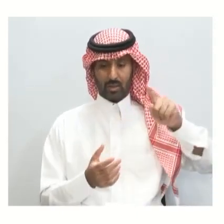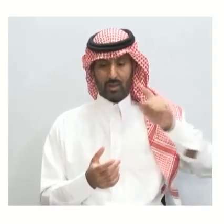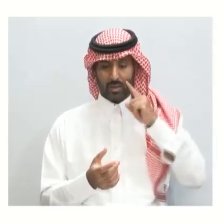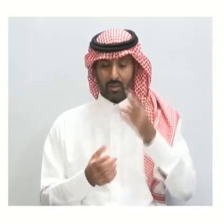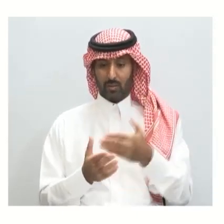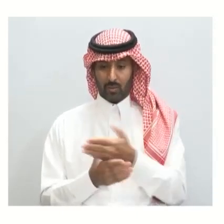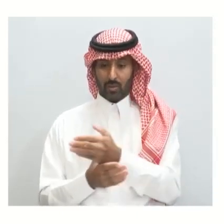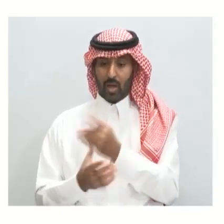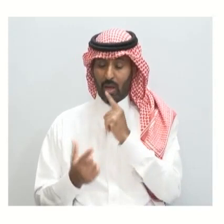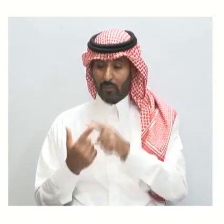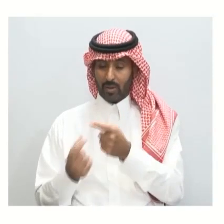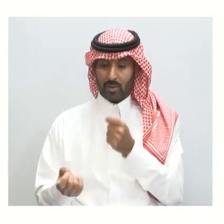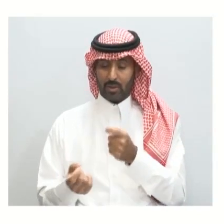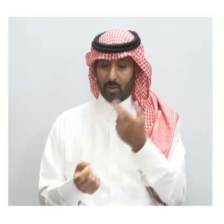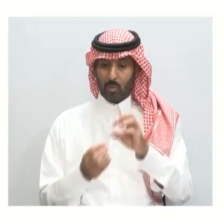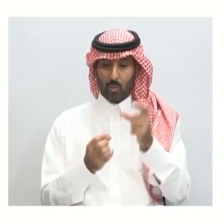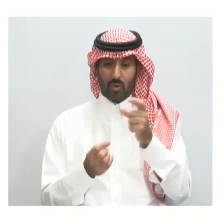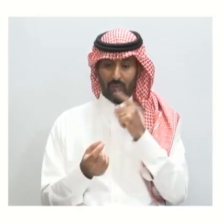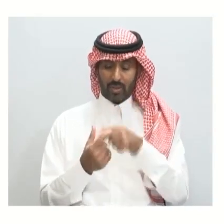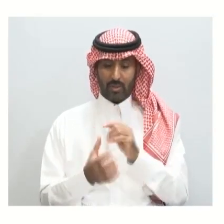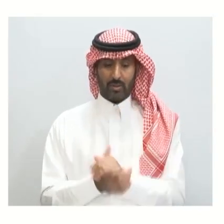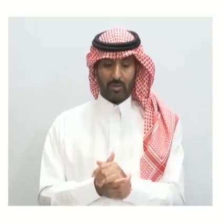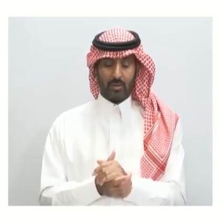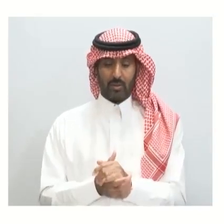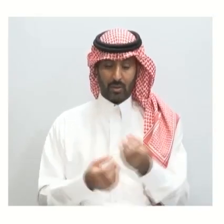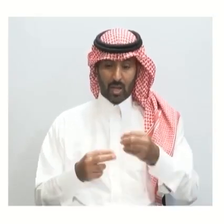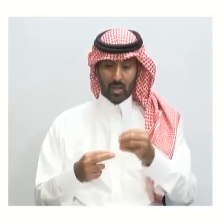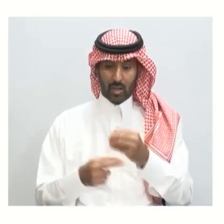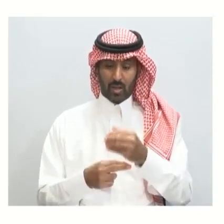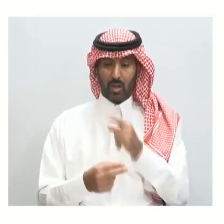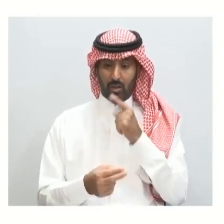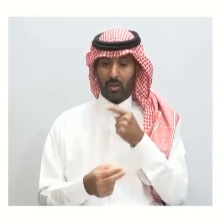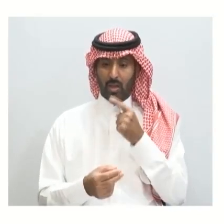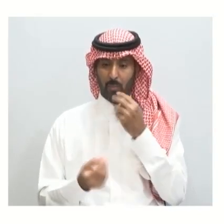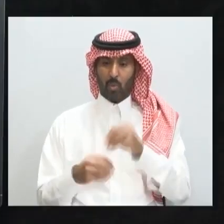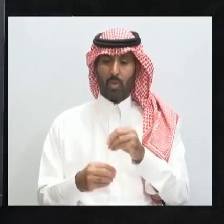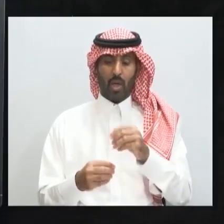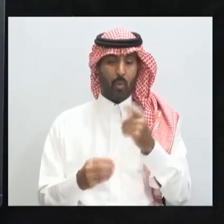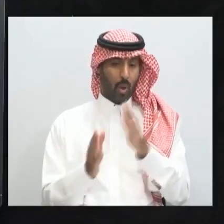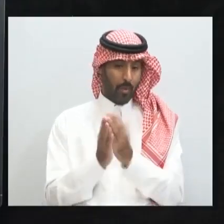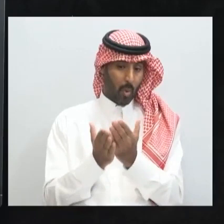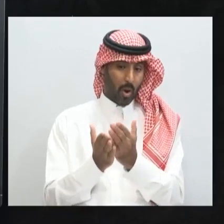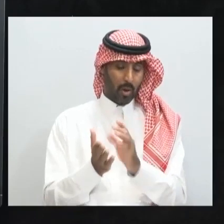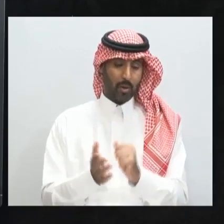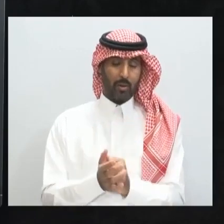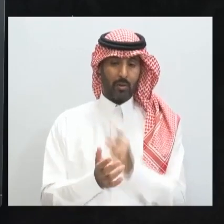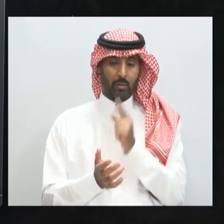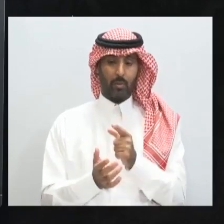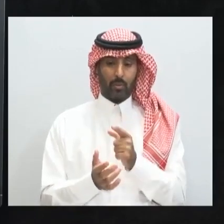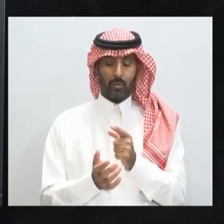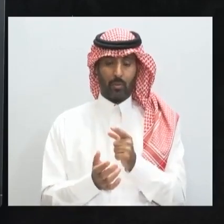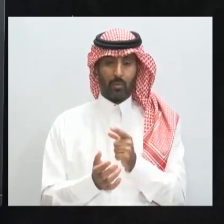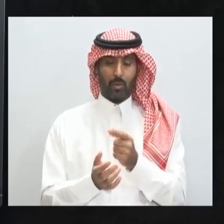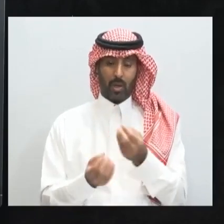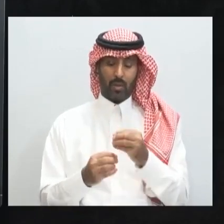two fish, red fish, blue fish, and Horton hatches the egg. So we are talking about more than one book here. We can say that we have